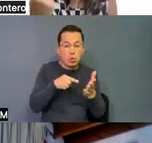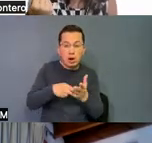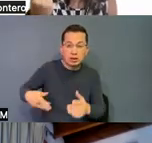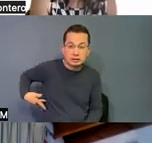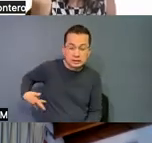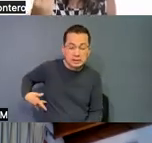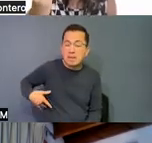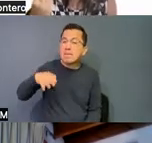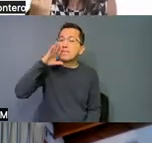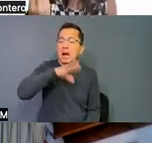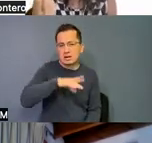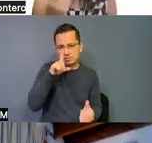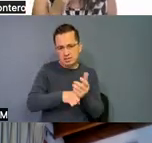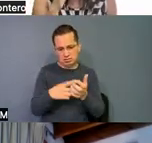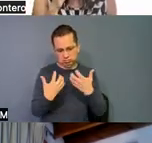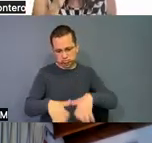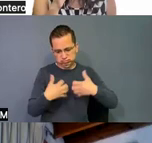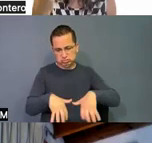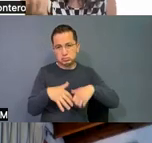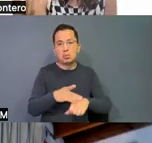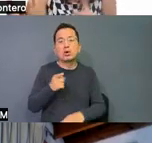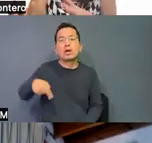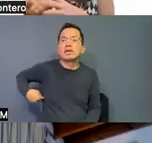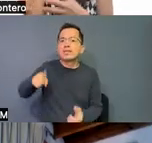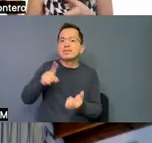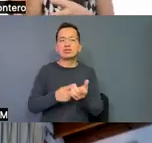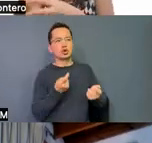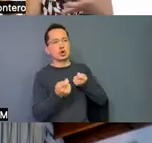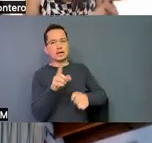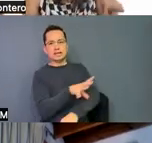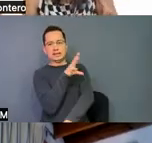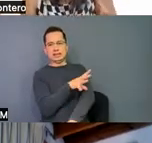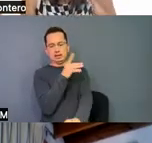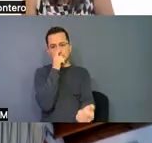body because energy is required. And that the liver is